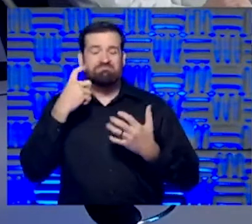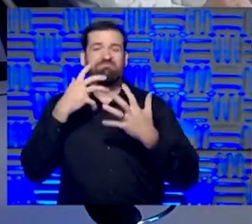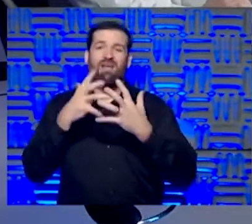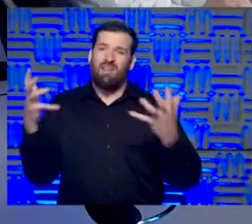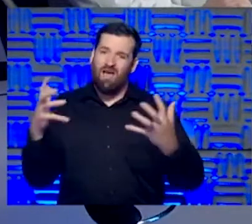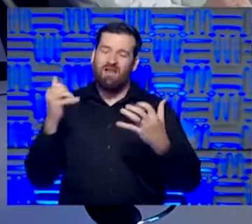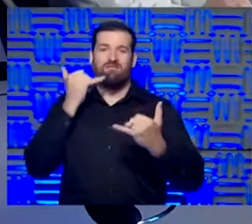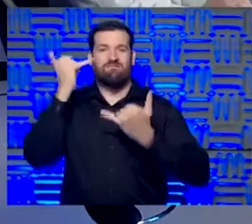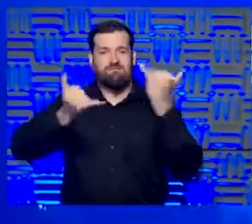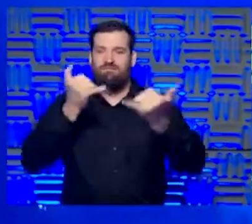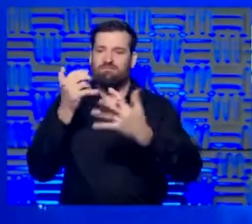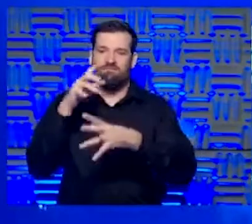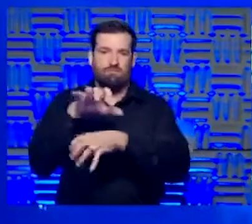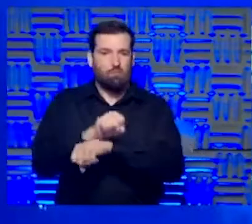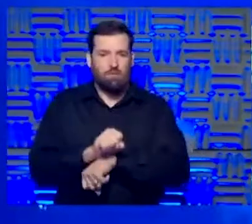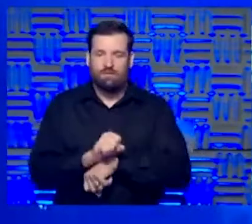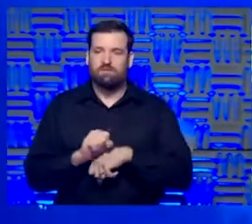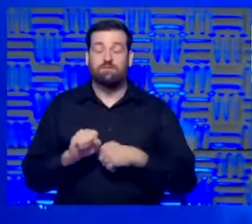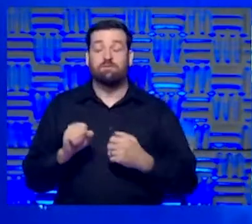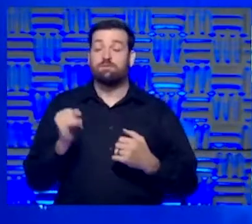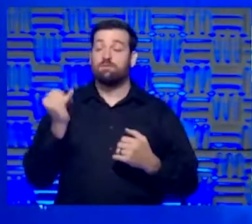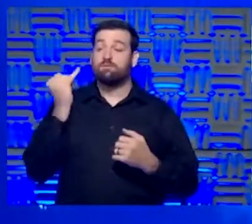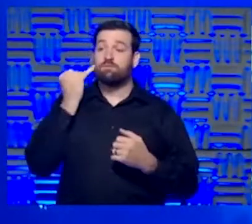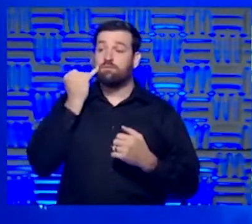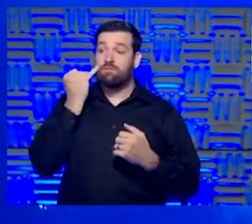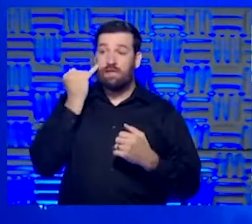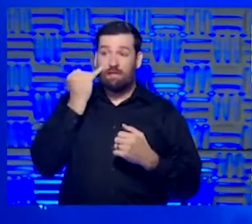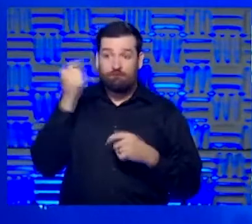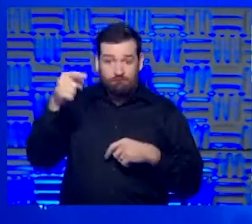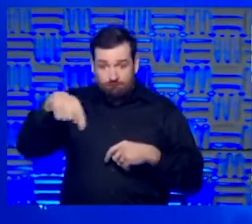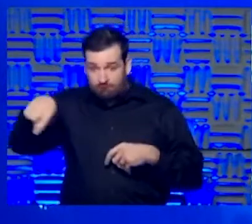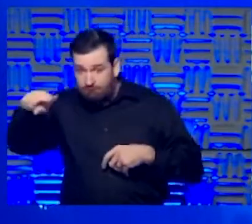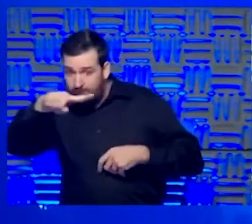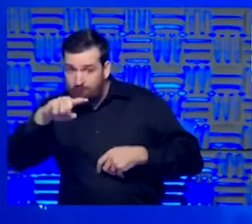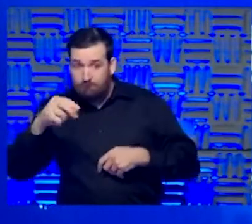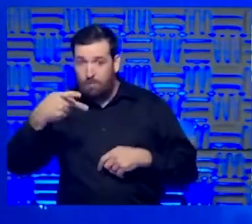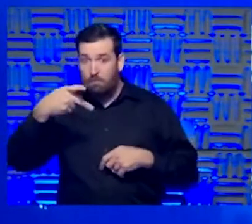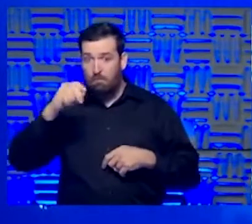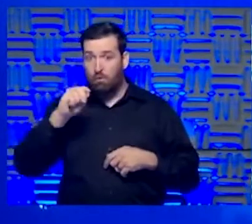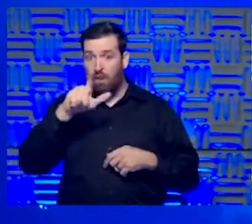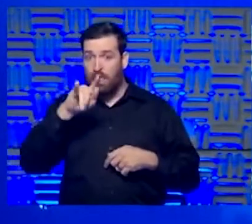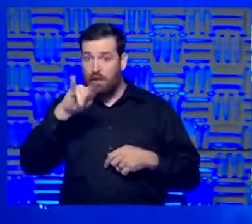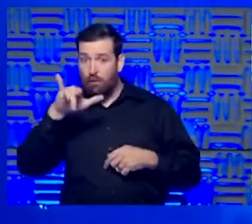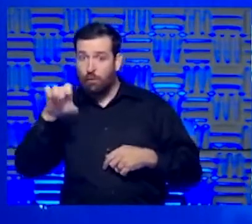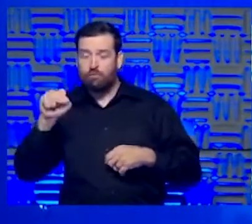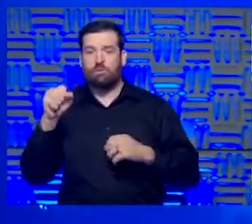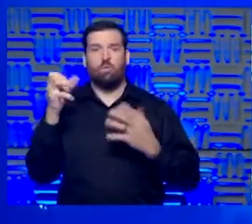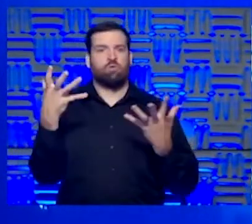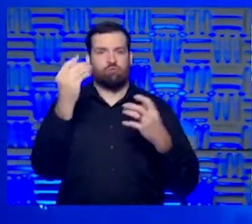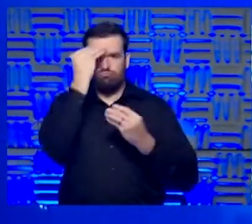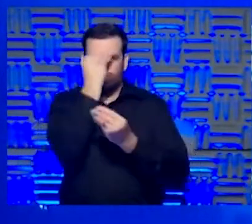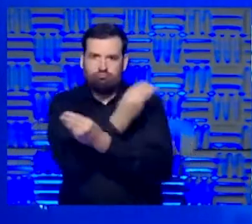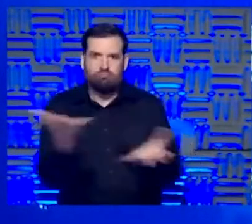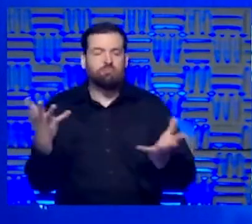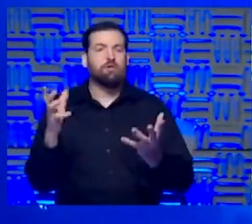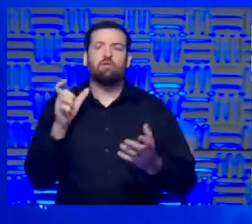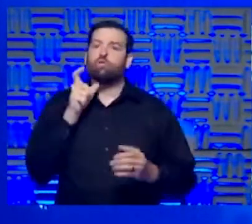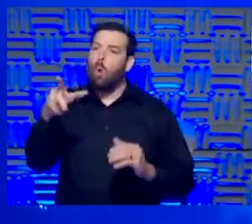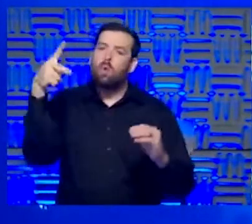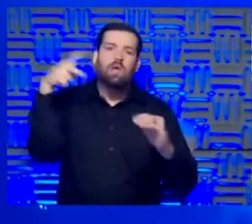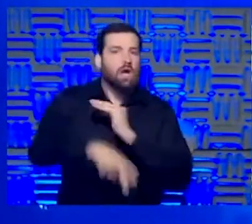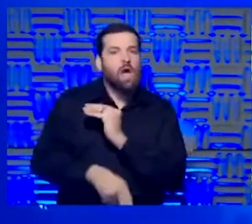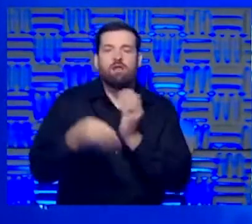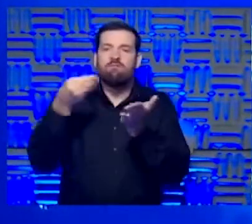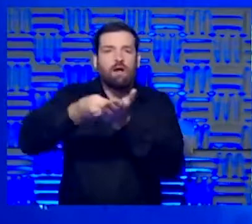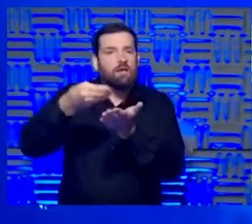a great thing. And if there's any politicos listening to the program, I do want to put an ad out. Don't cut funding for